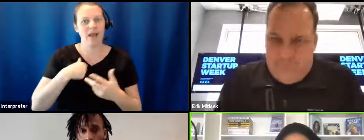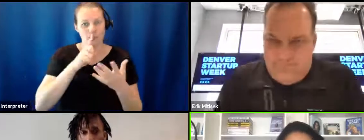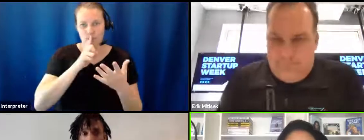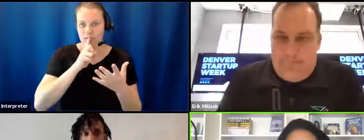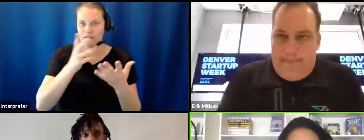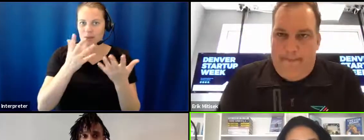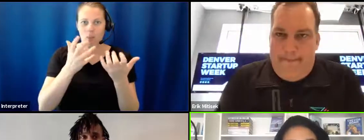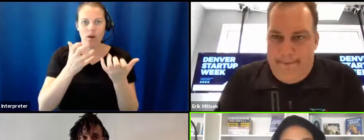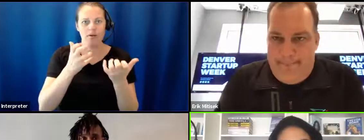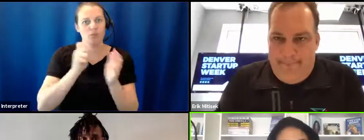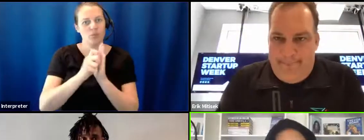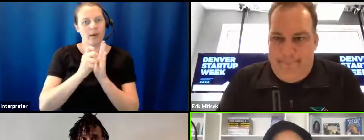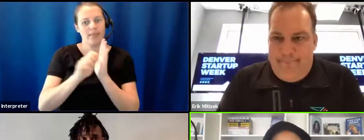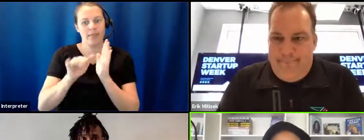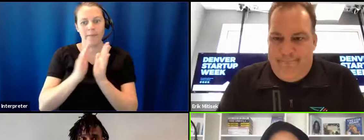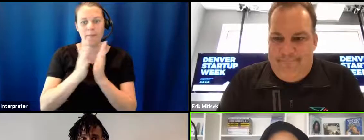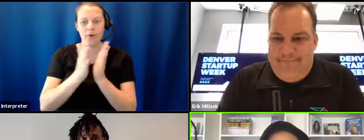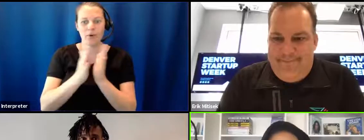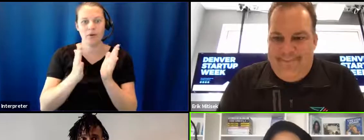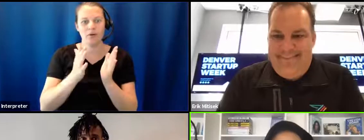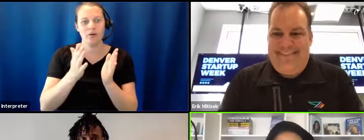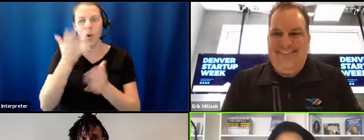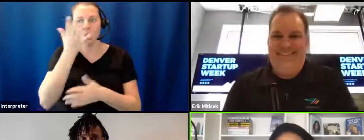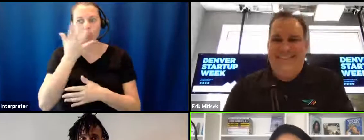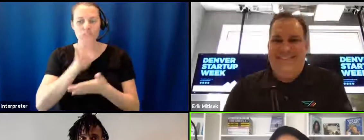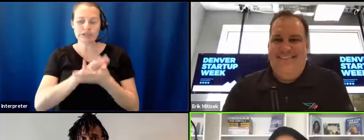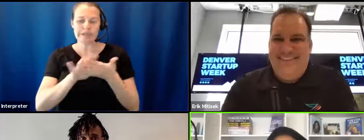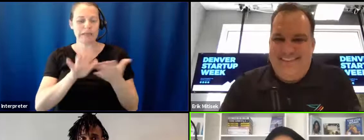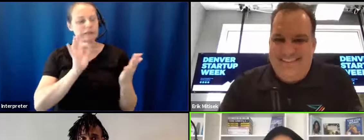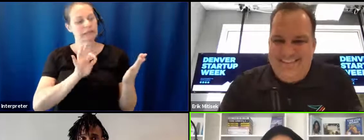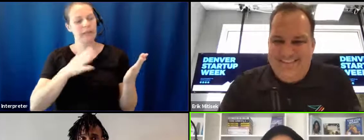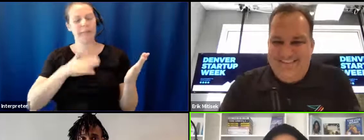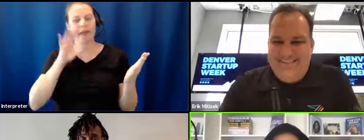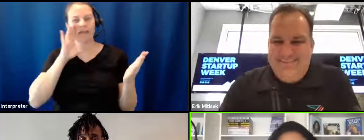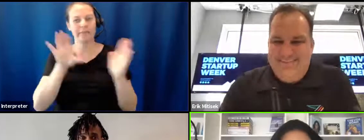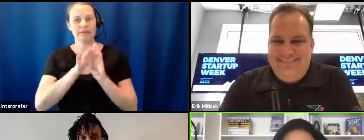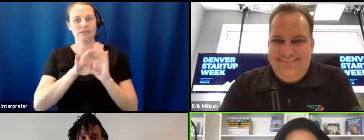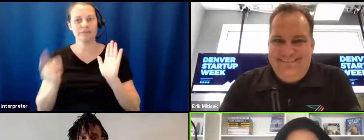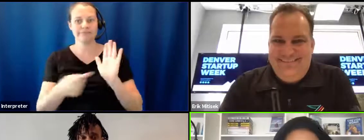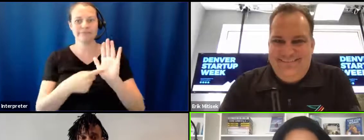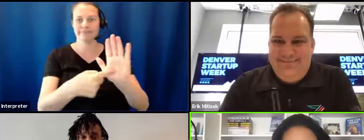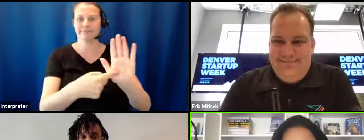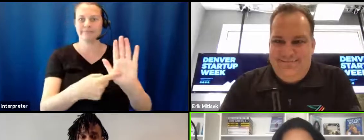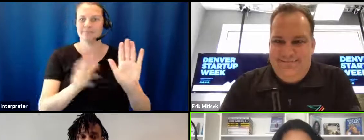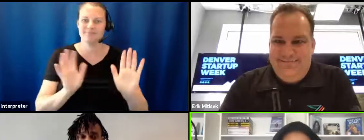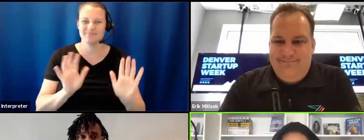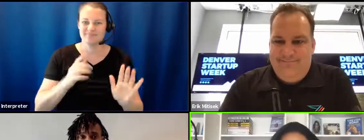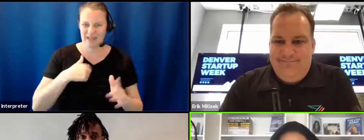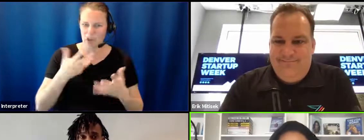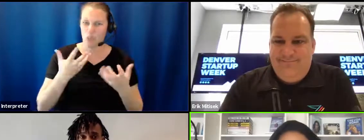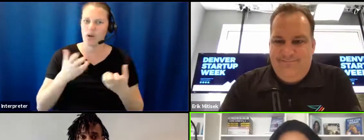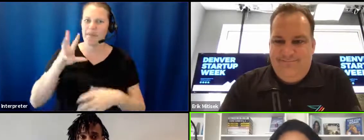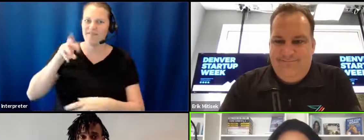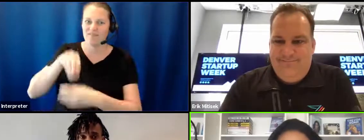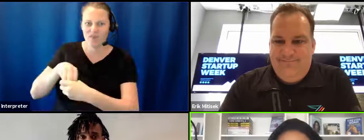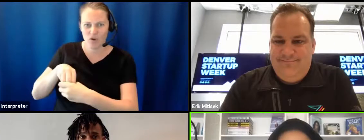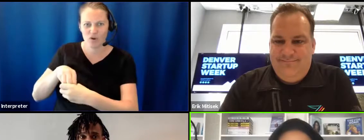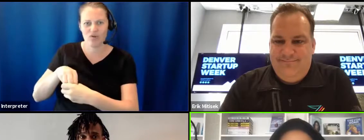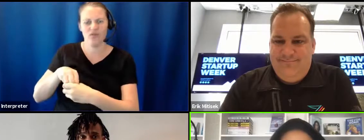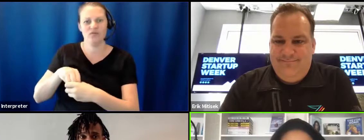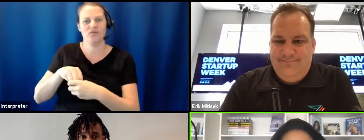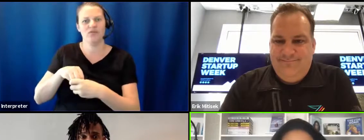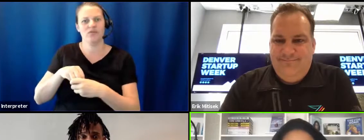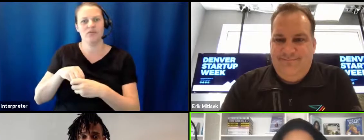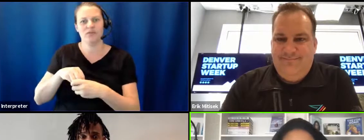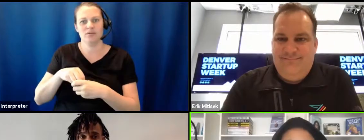it like say, oh yeah, that looks nice, and then we'll put my name on it, my face on it. That was not interesting to me whatsoever, no matter the amount of money that would come